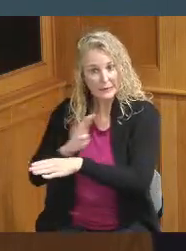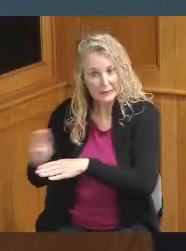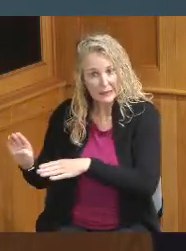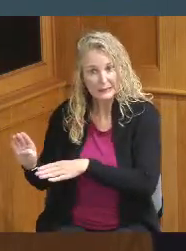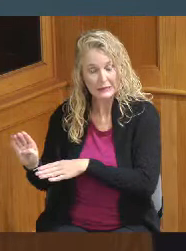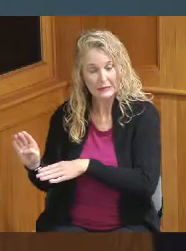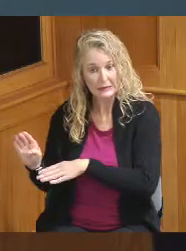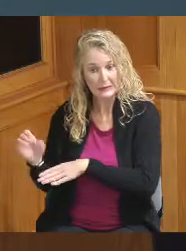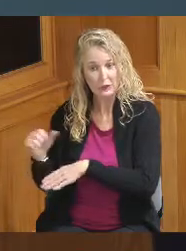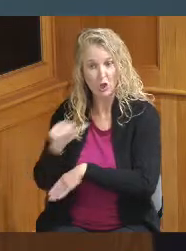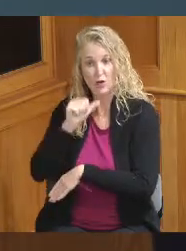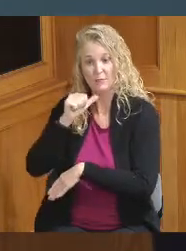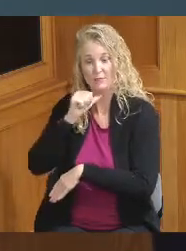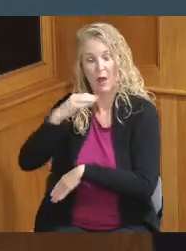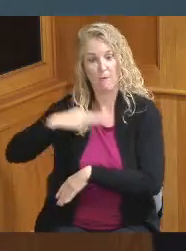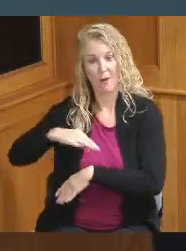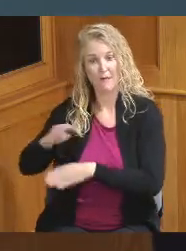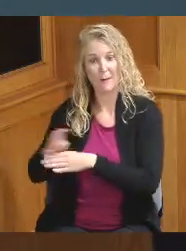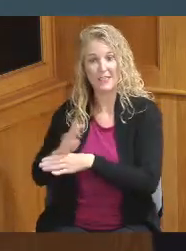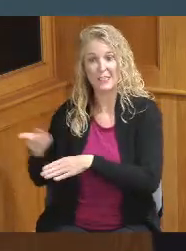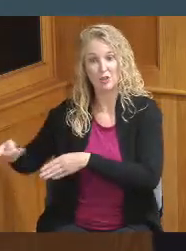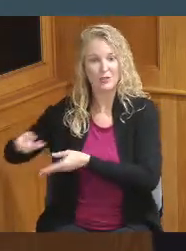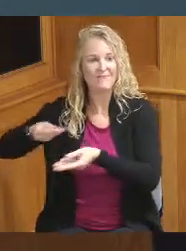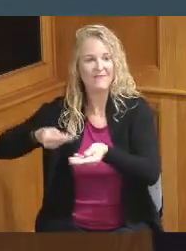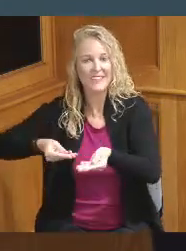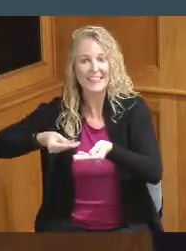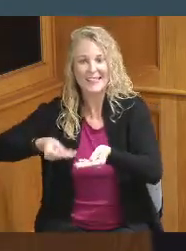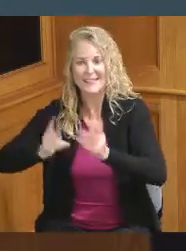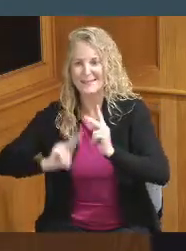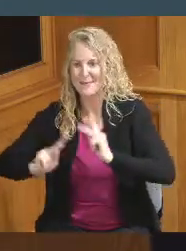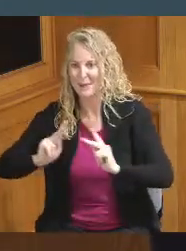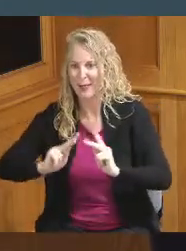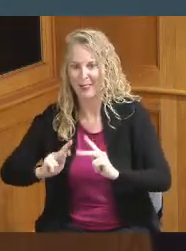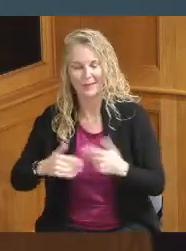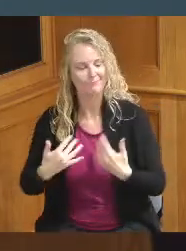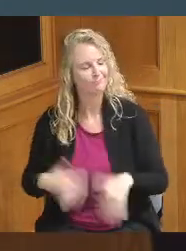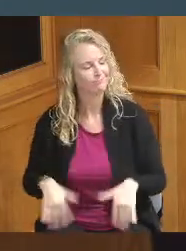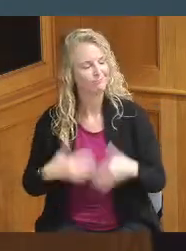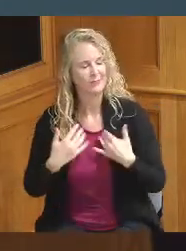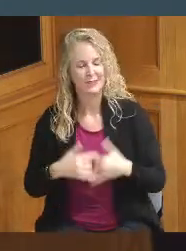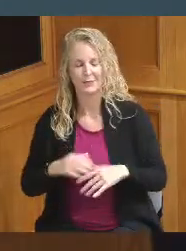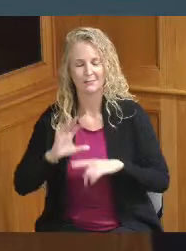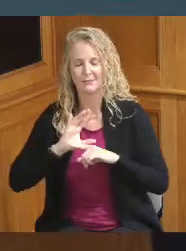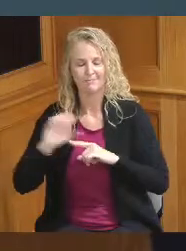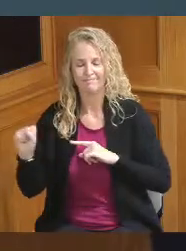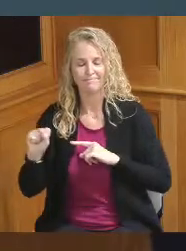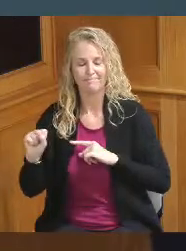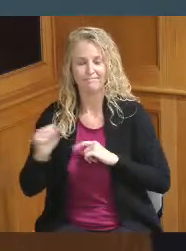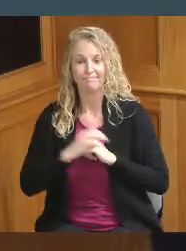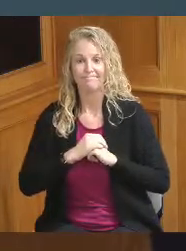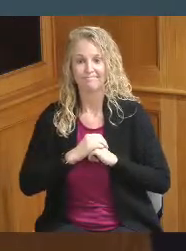her nonprofit, and she was feeding the people. And it was just remarkable.